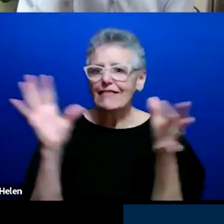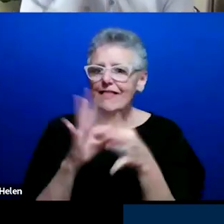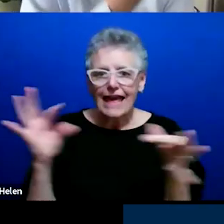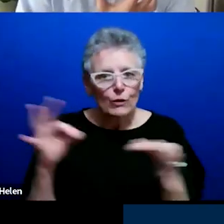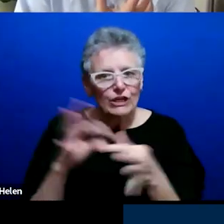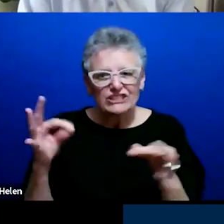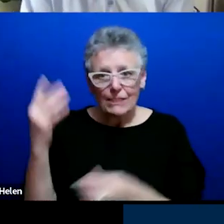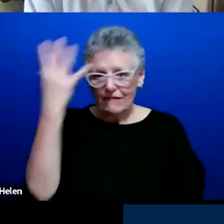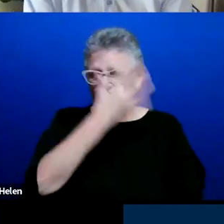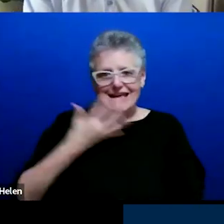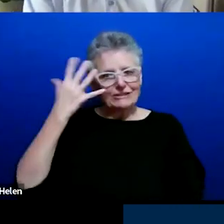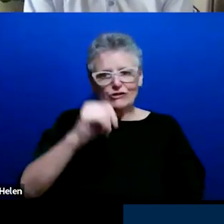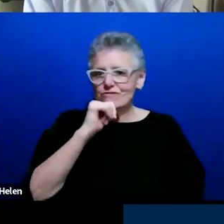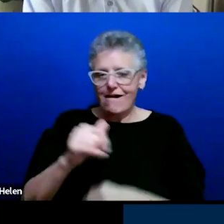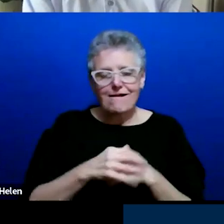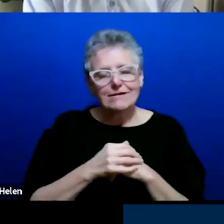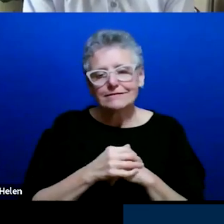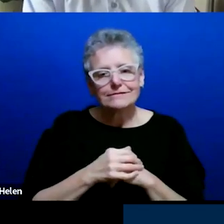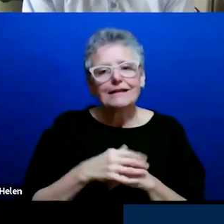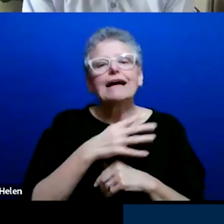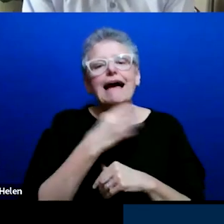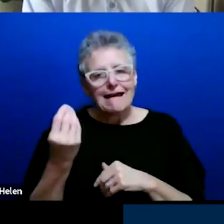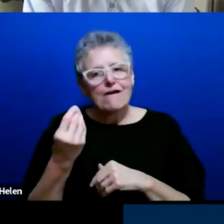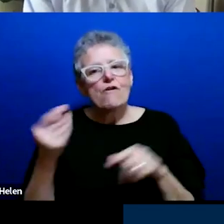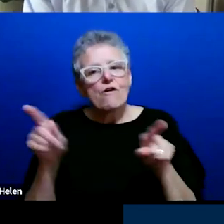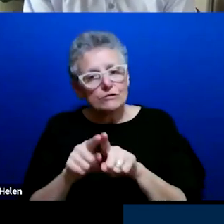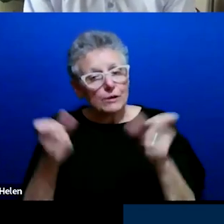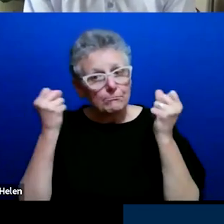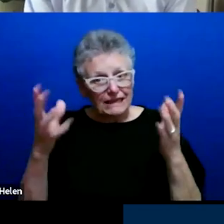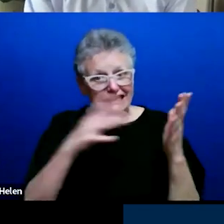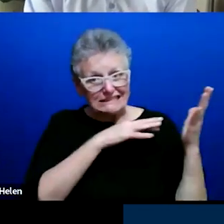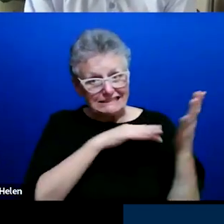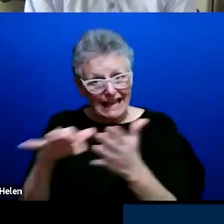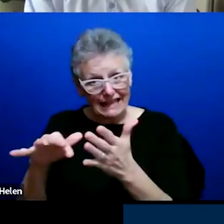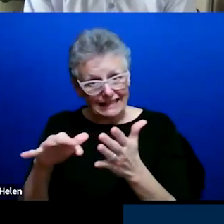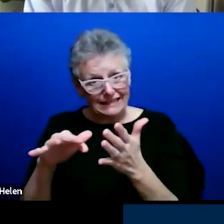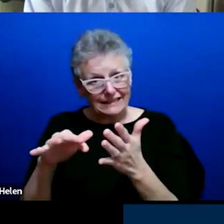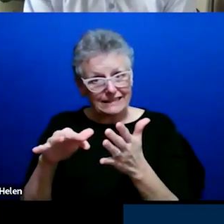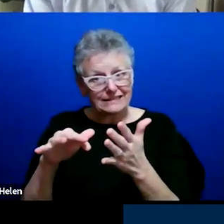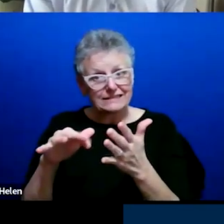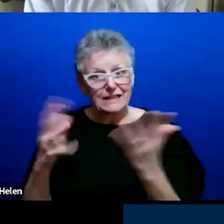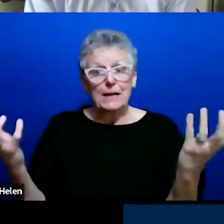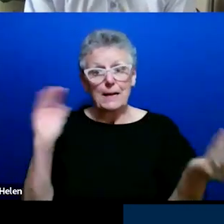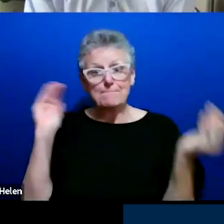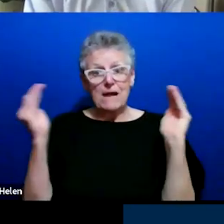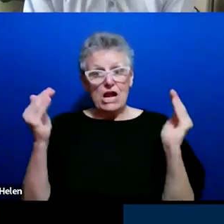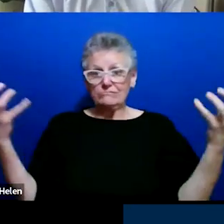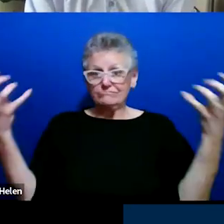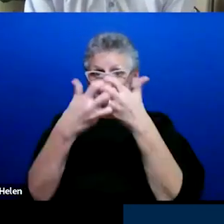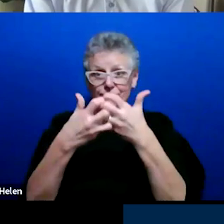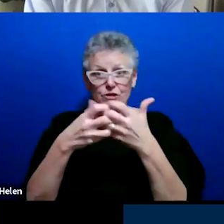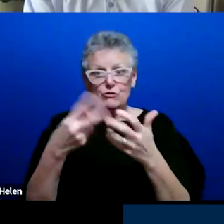which is something on the face as well. And a lot of studies conflate those two things. It's